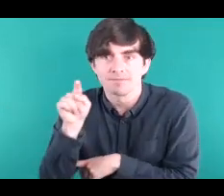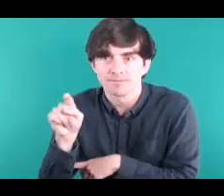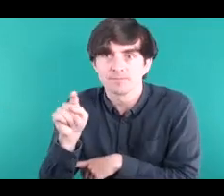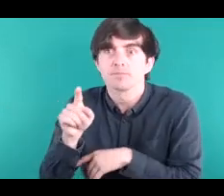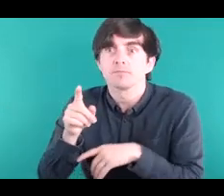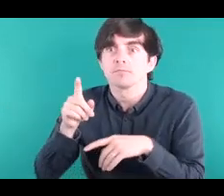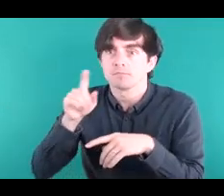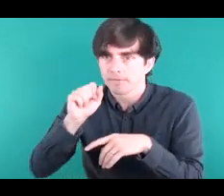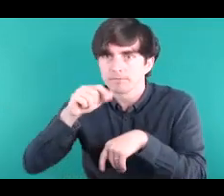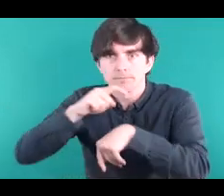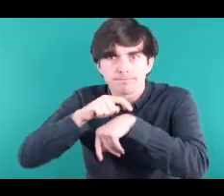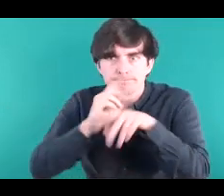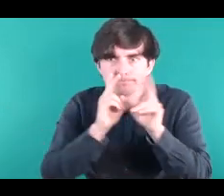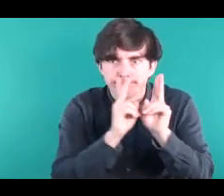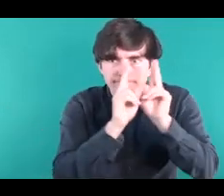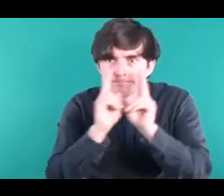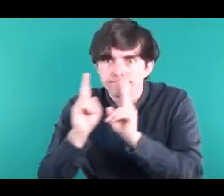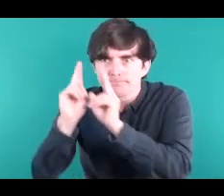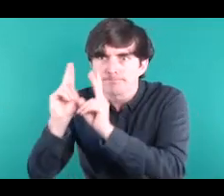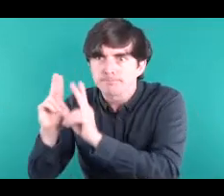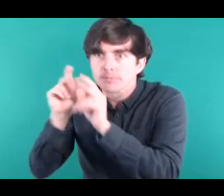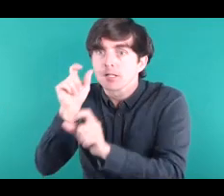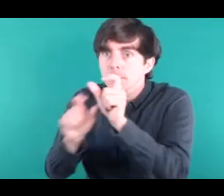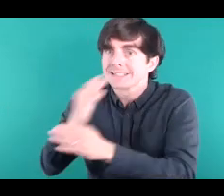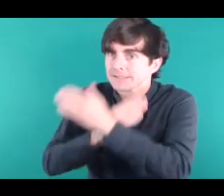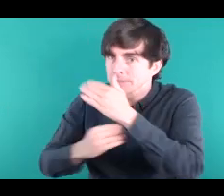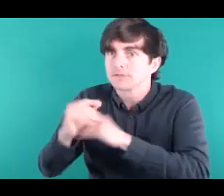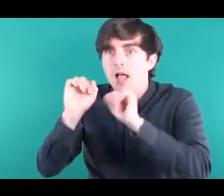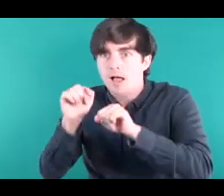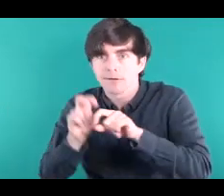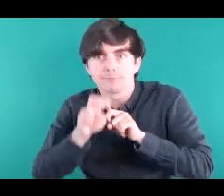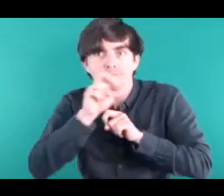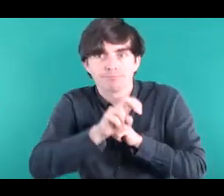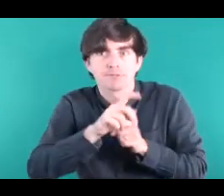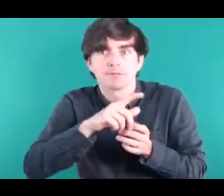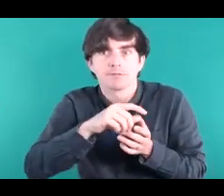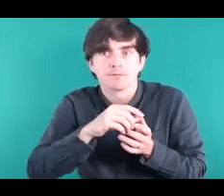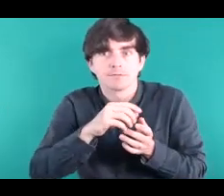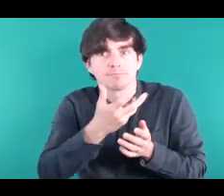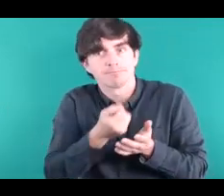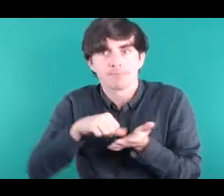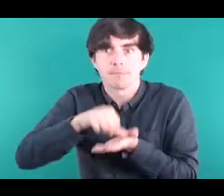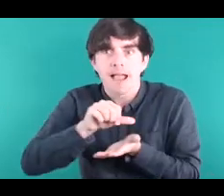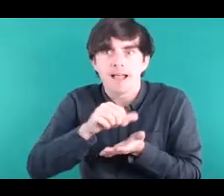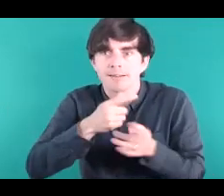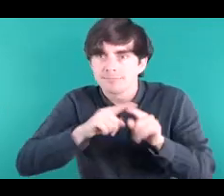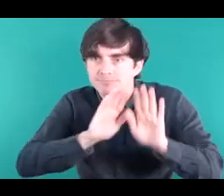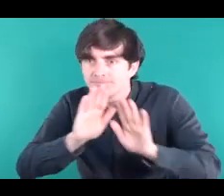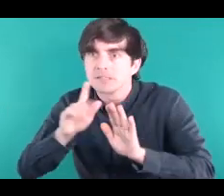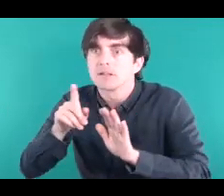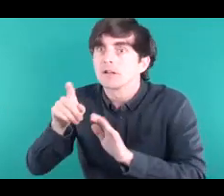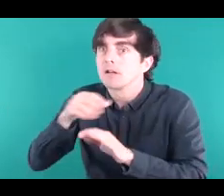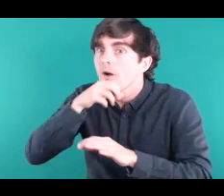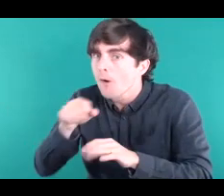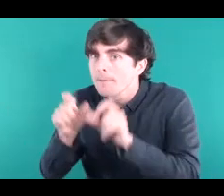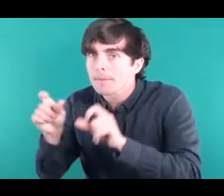taxi, including in hours of lockdown where transport is prohibited. So there was exception made so that they